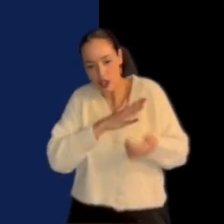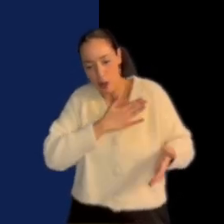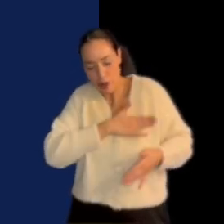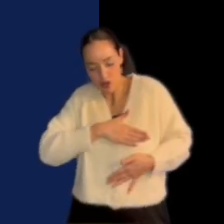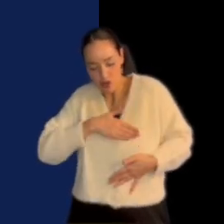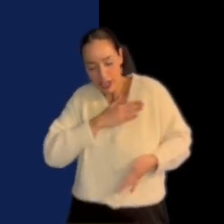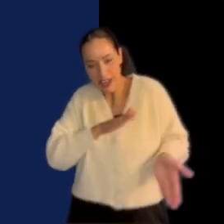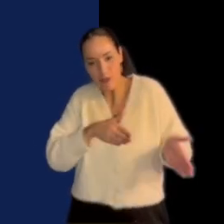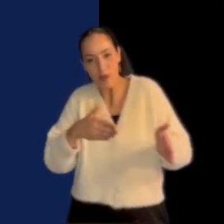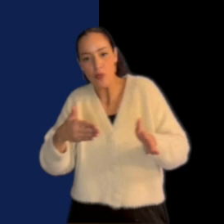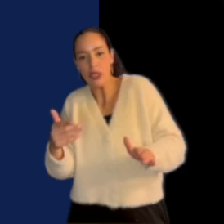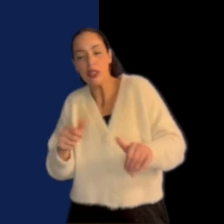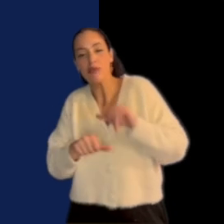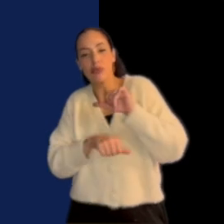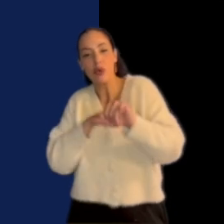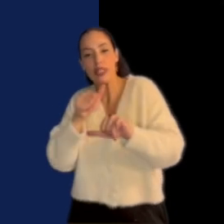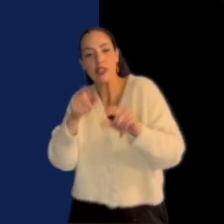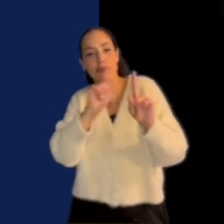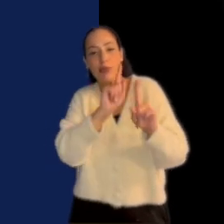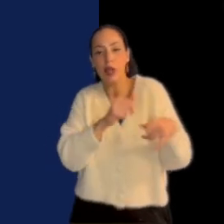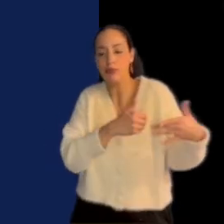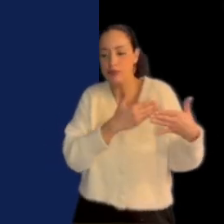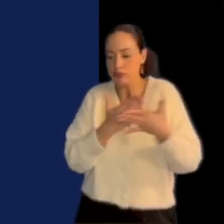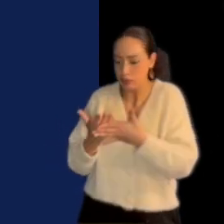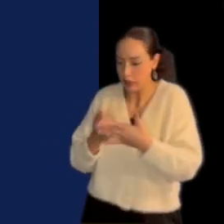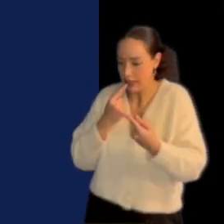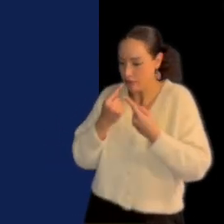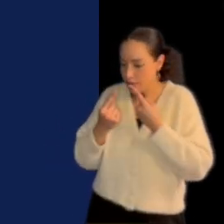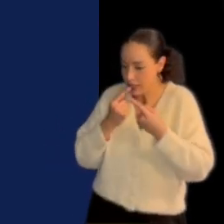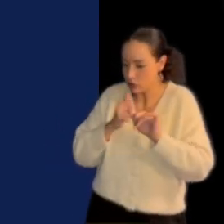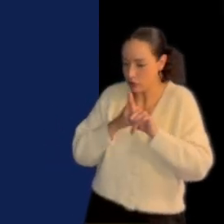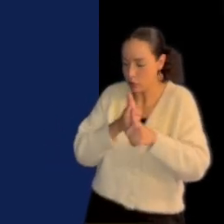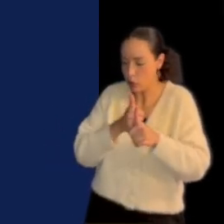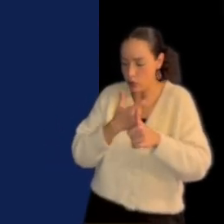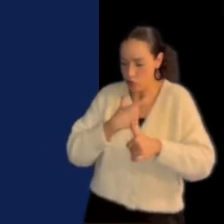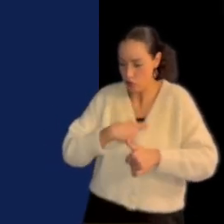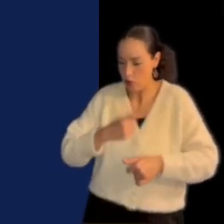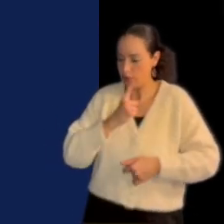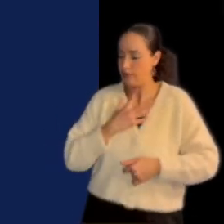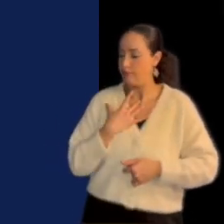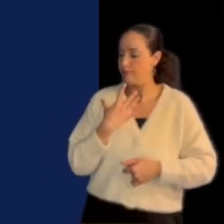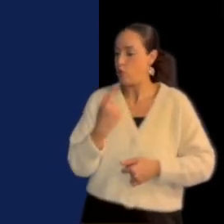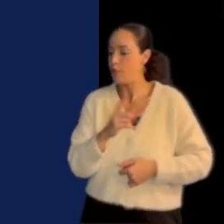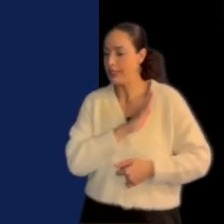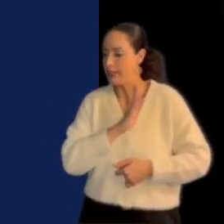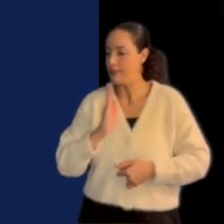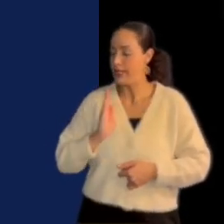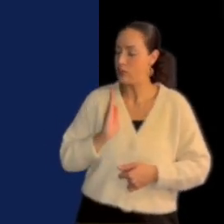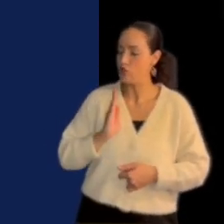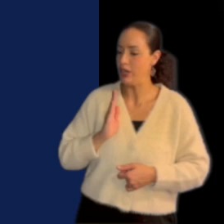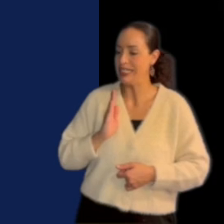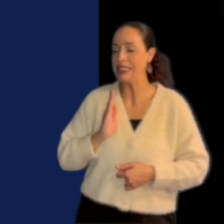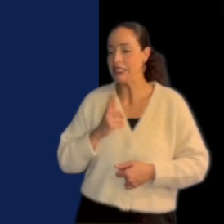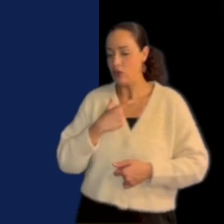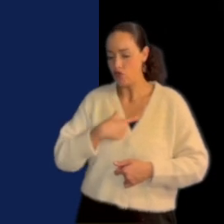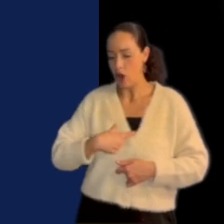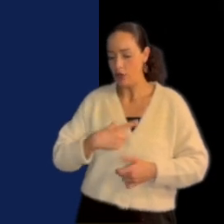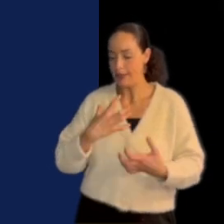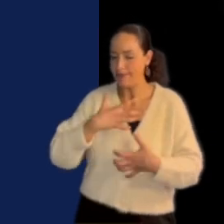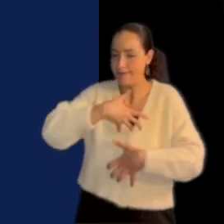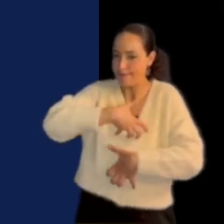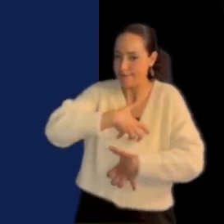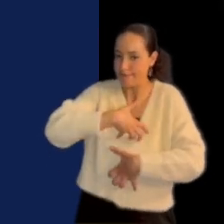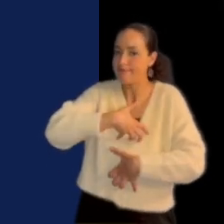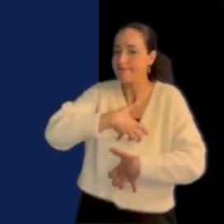and support step outside of their role as a representative of the military to ensure that the needs, wishes and priorities of the bereaved family